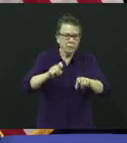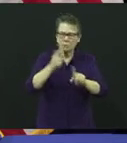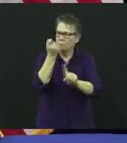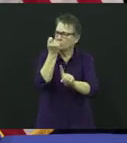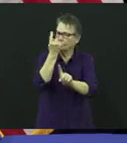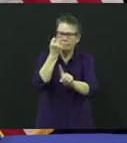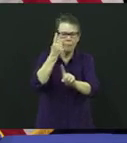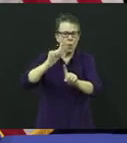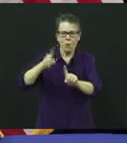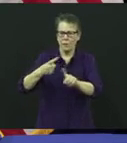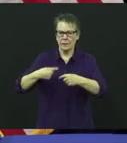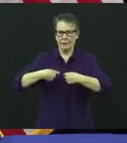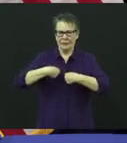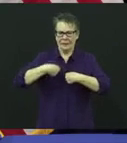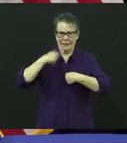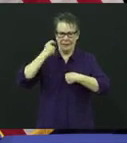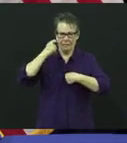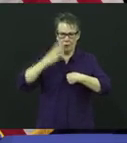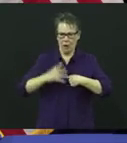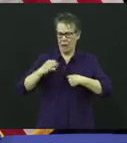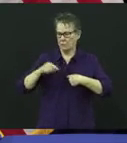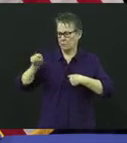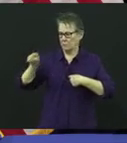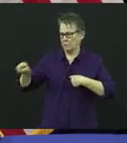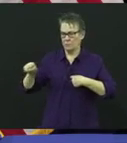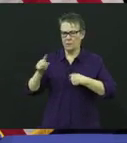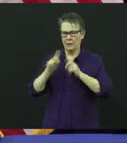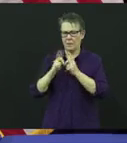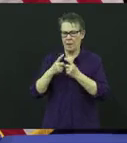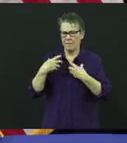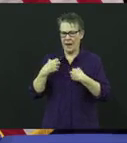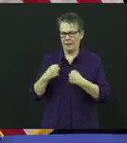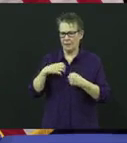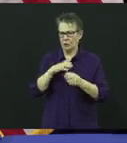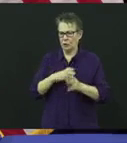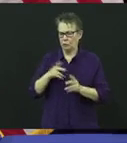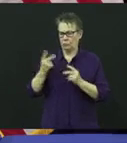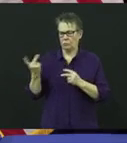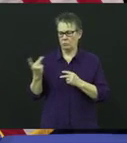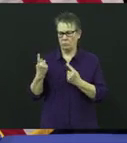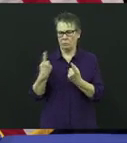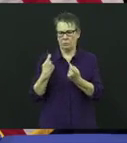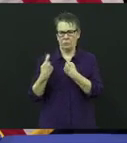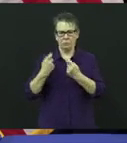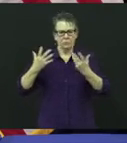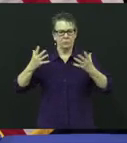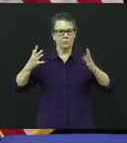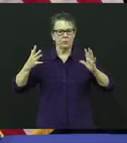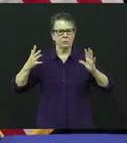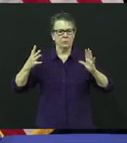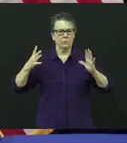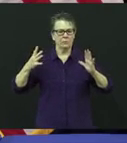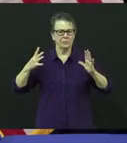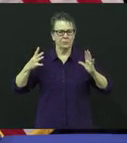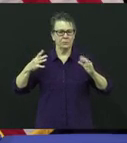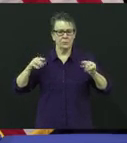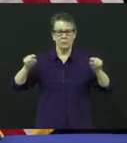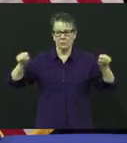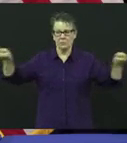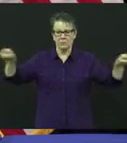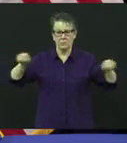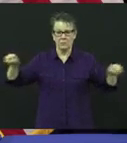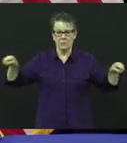spirit, the order requiring 100% work from home with limited exceptions. Some businesses have gone so far